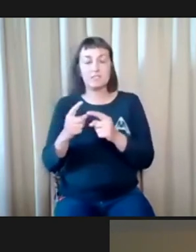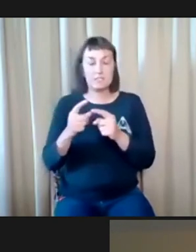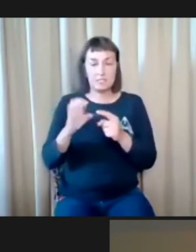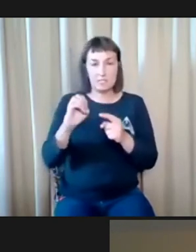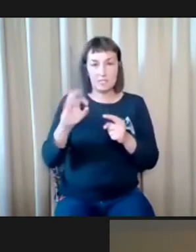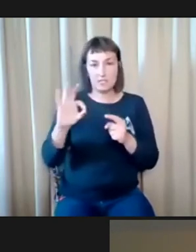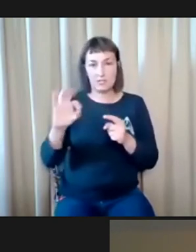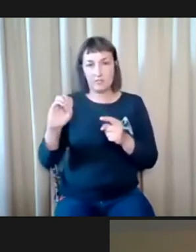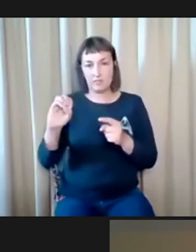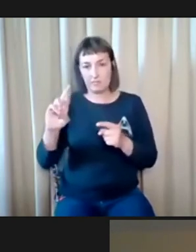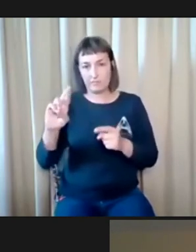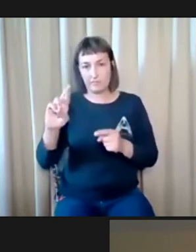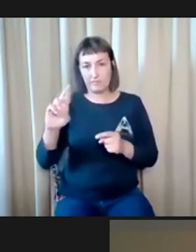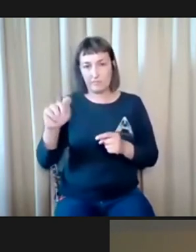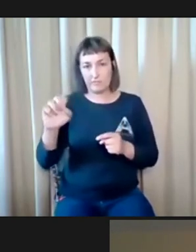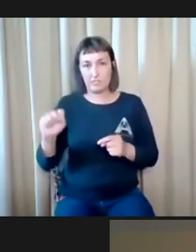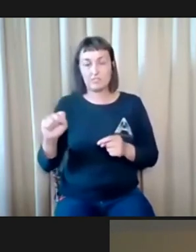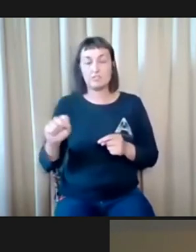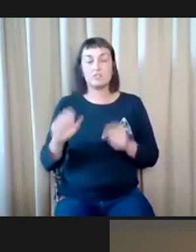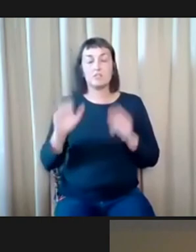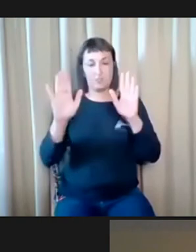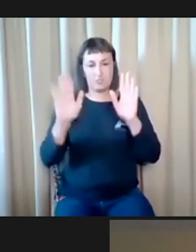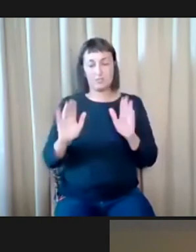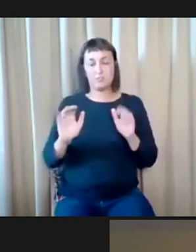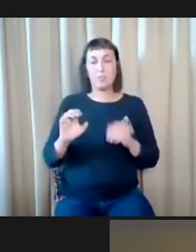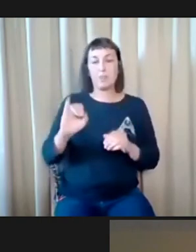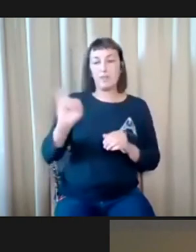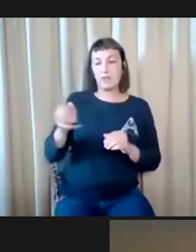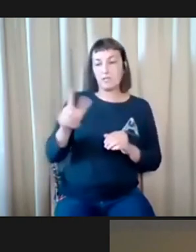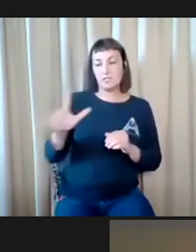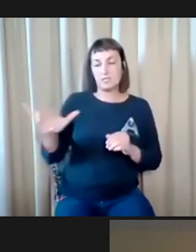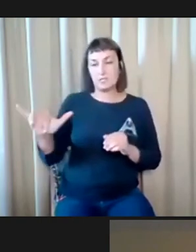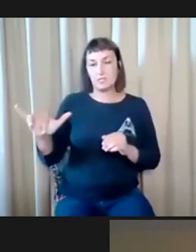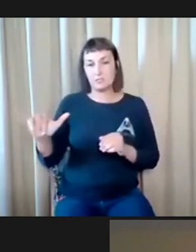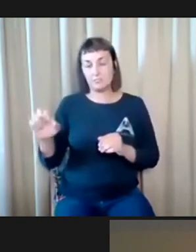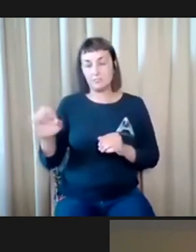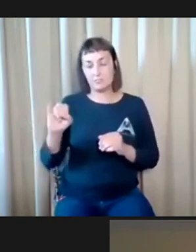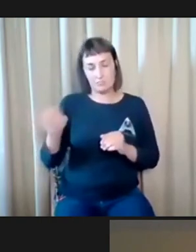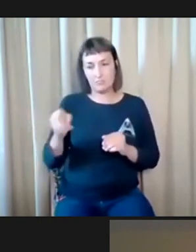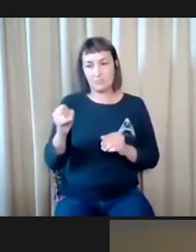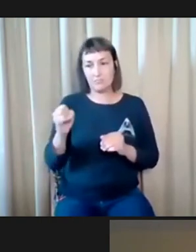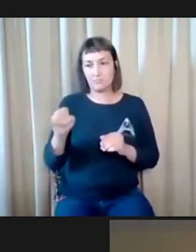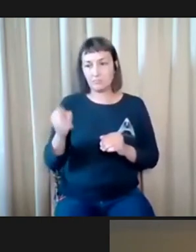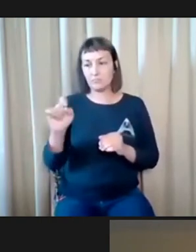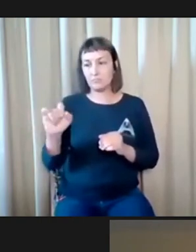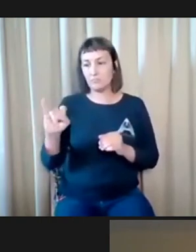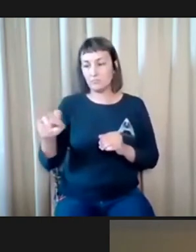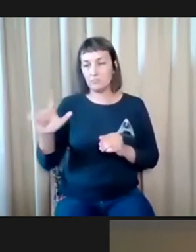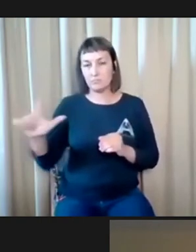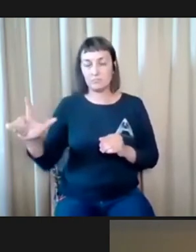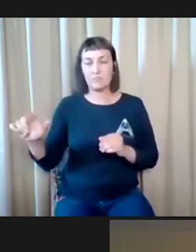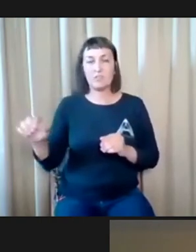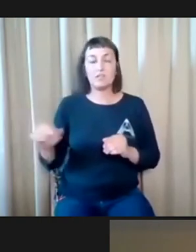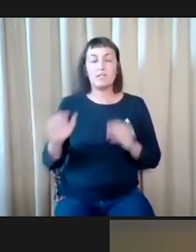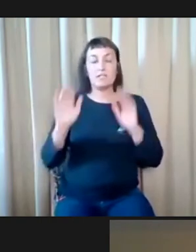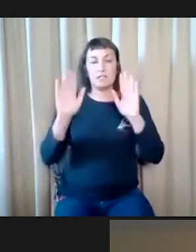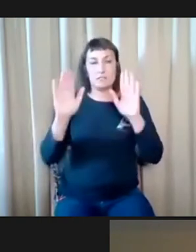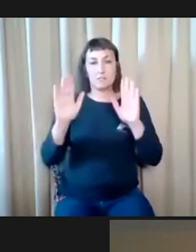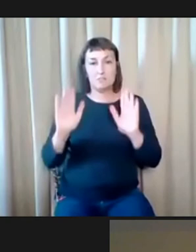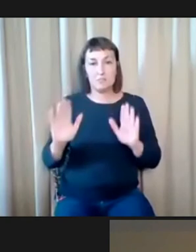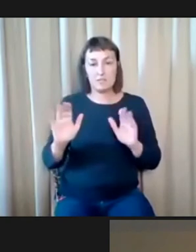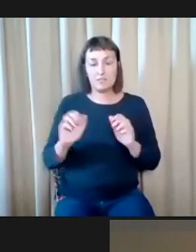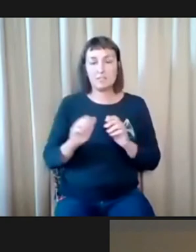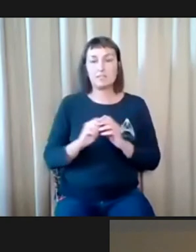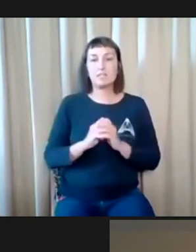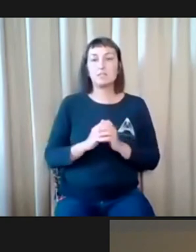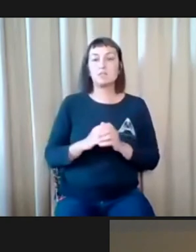Absolutely, great. Jill, lots of headway with different states. I mean, it's really amazing. I know when I came